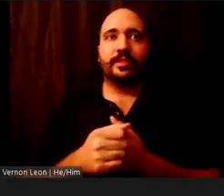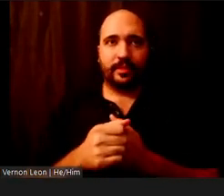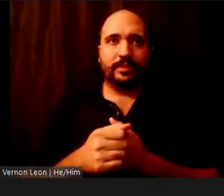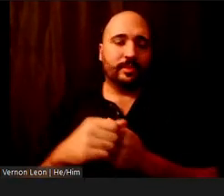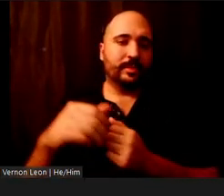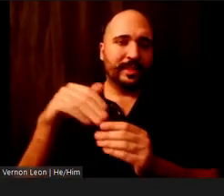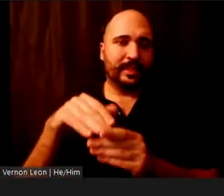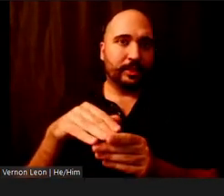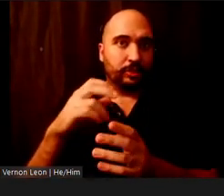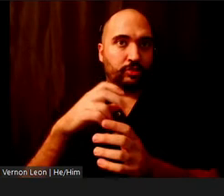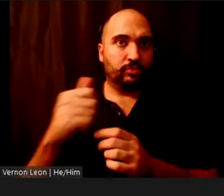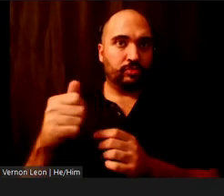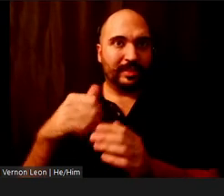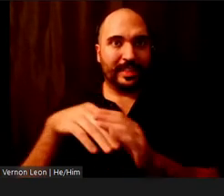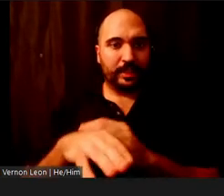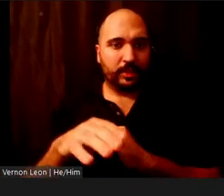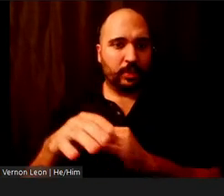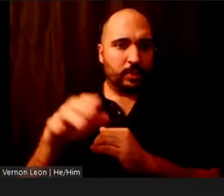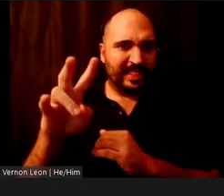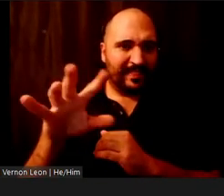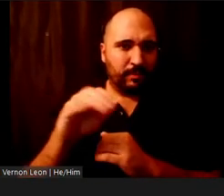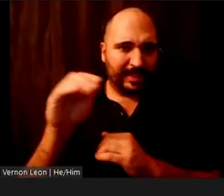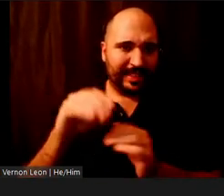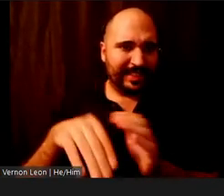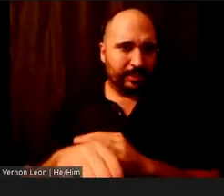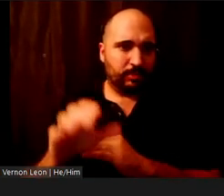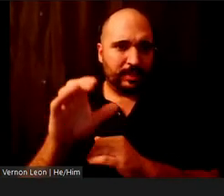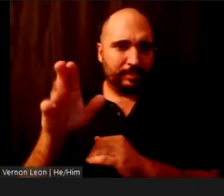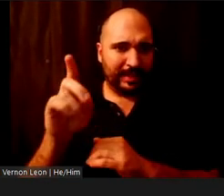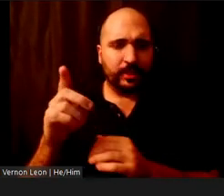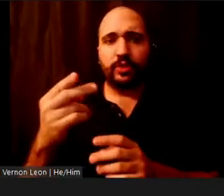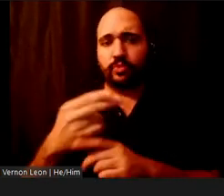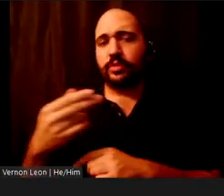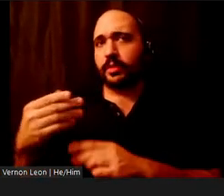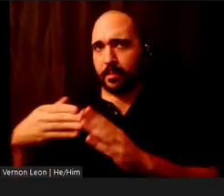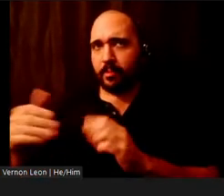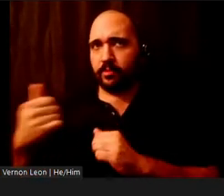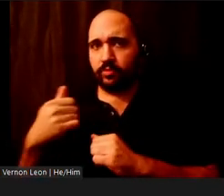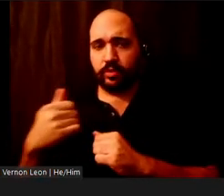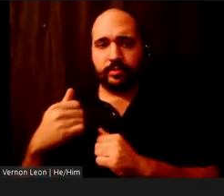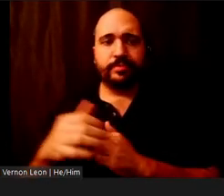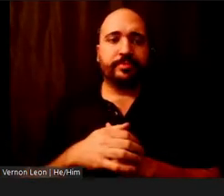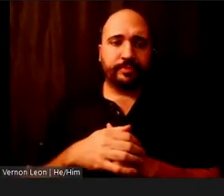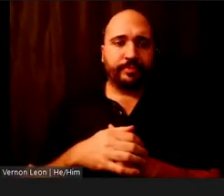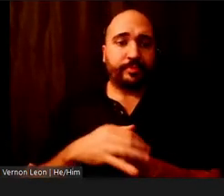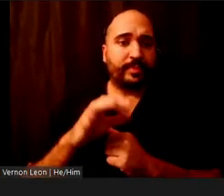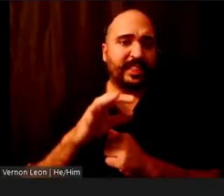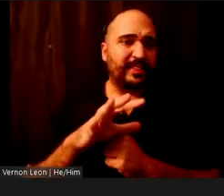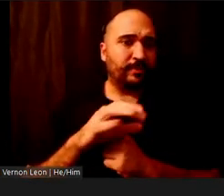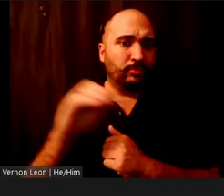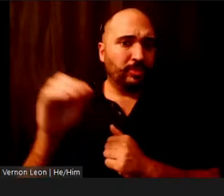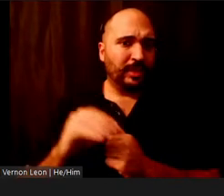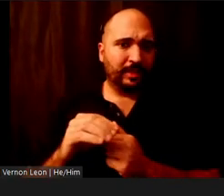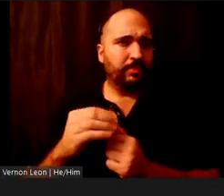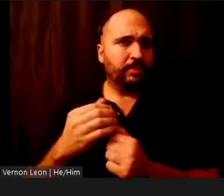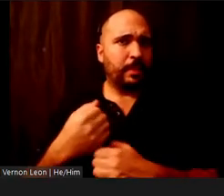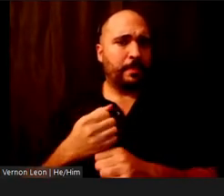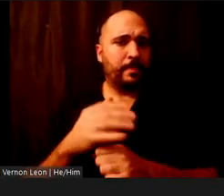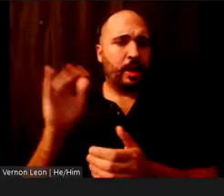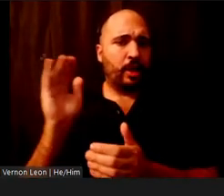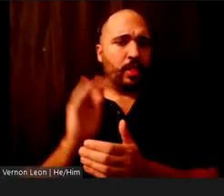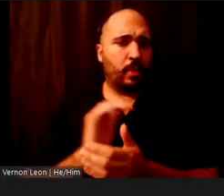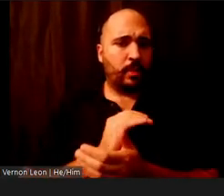Business District were made using transit. 95% of trips to the Manhattan Central Business District by low-income populations are made using transit.